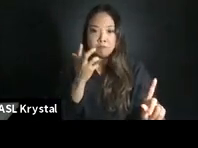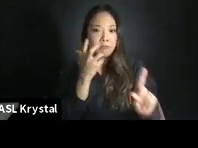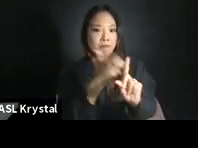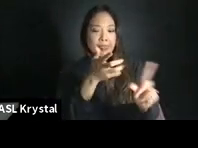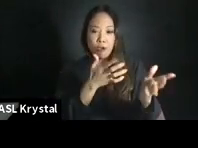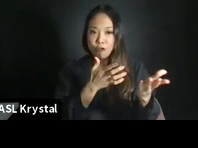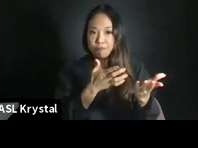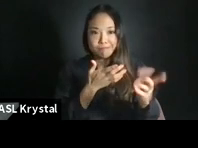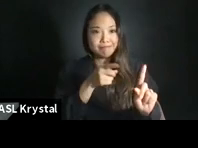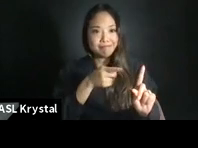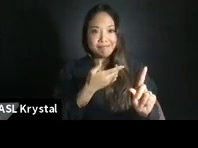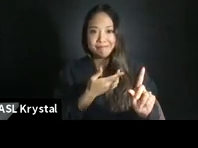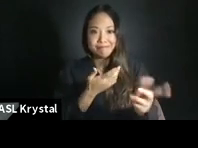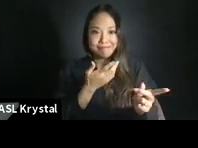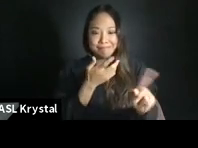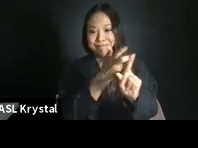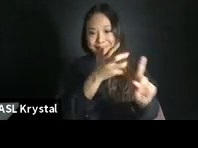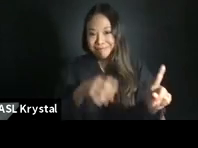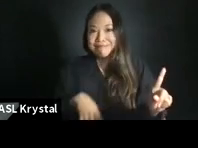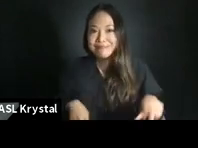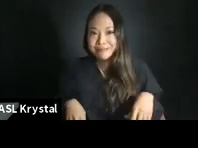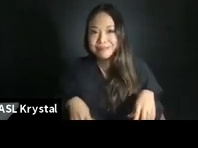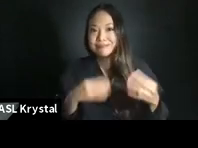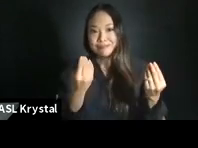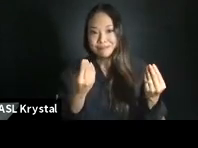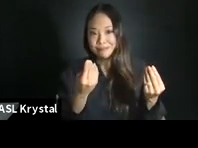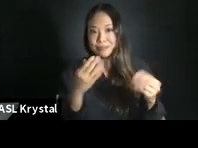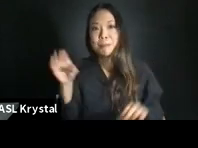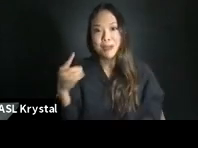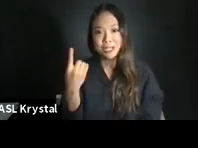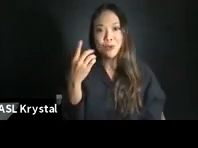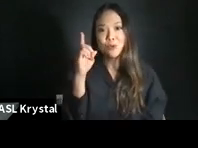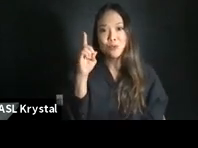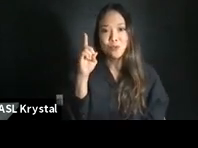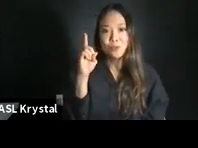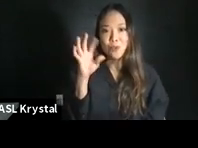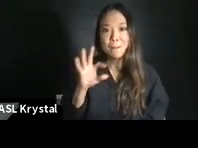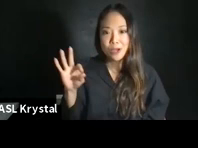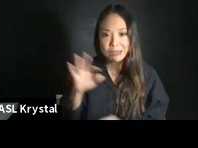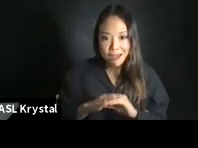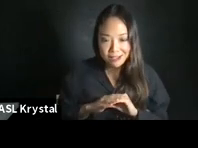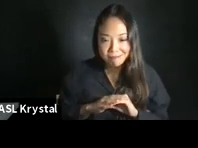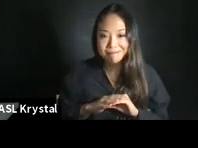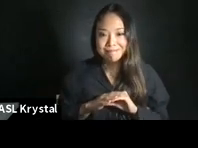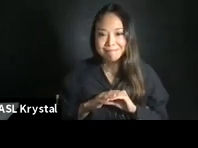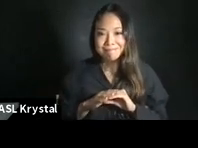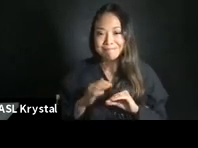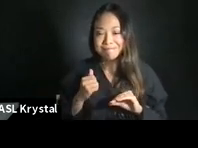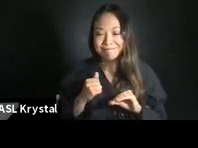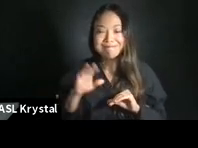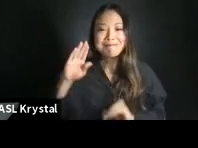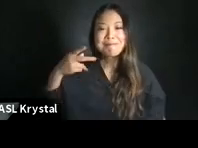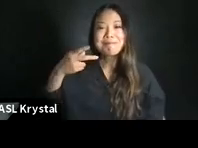due to the sensitive nature of the investigation's finding and additional allegations that have been brought forward bps is not providing additional